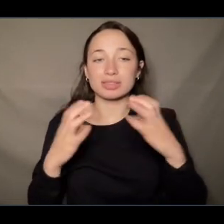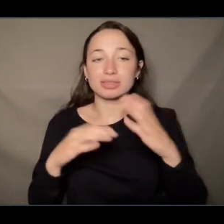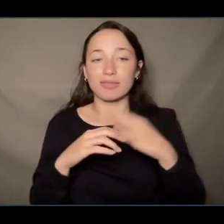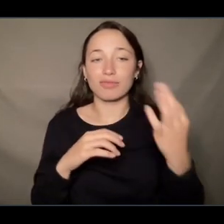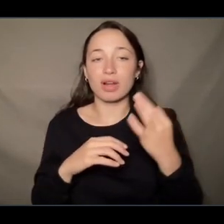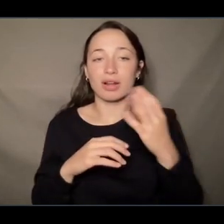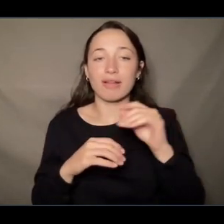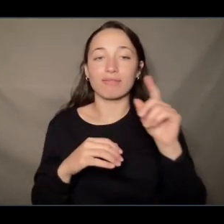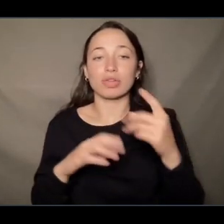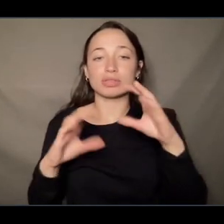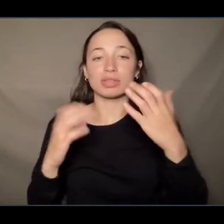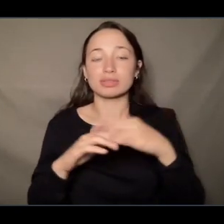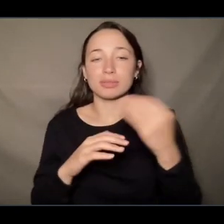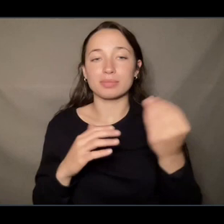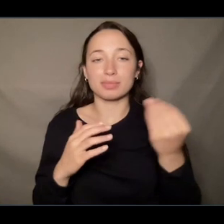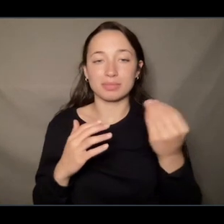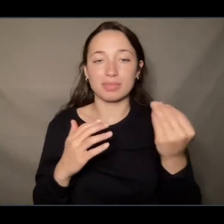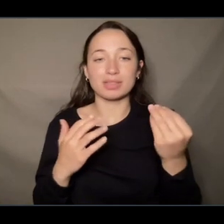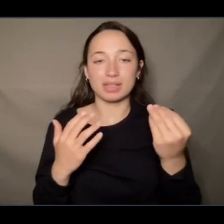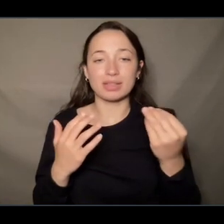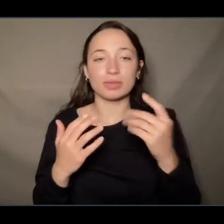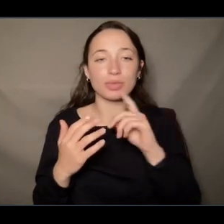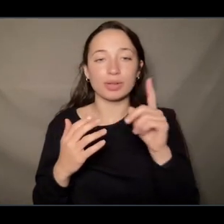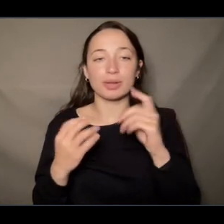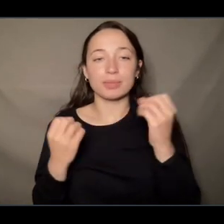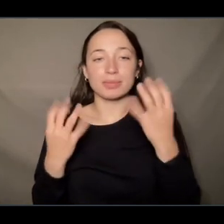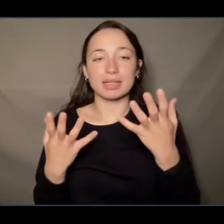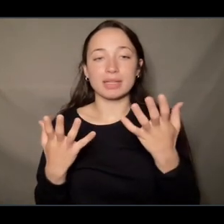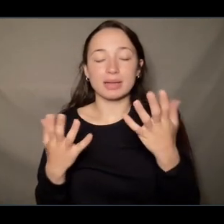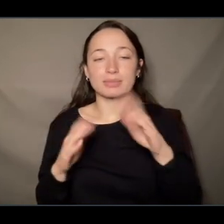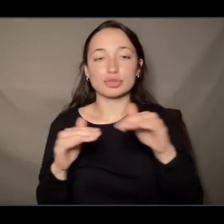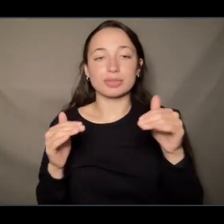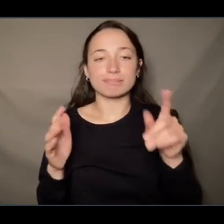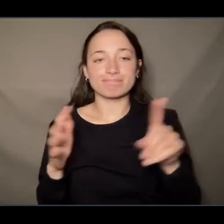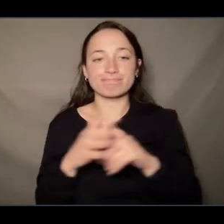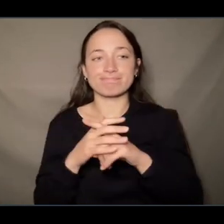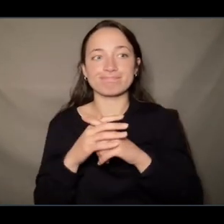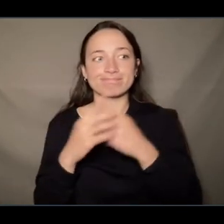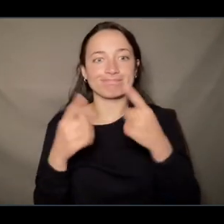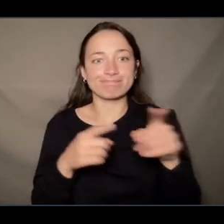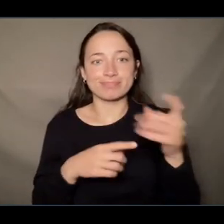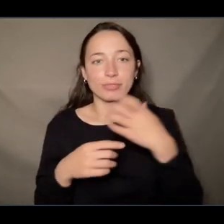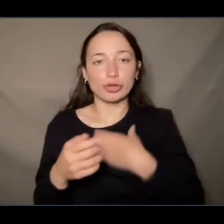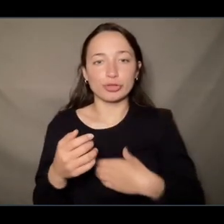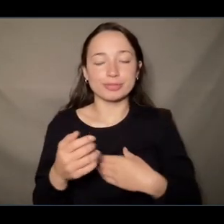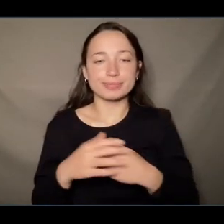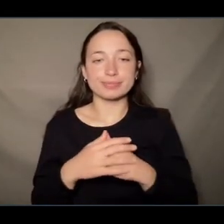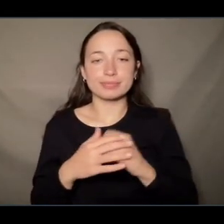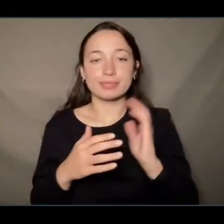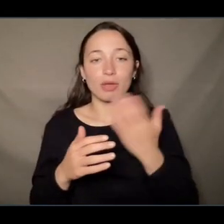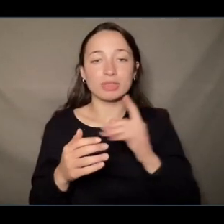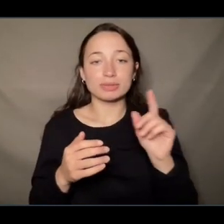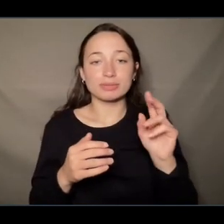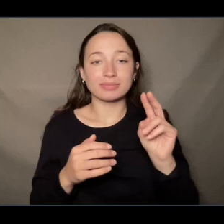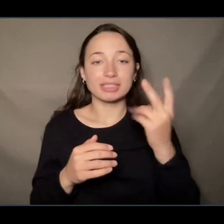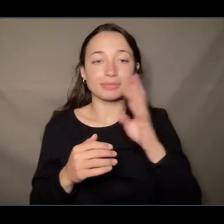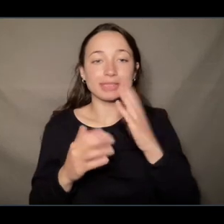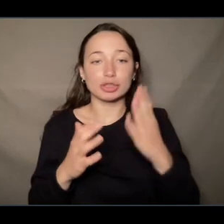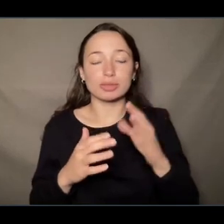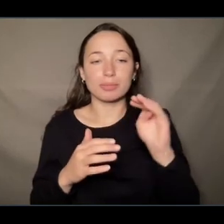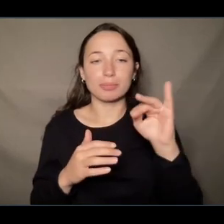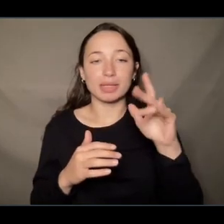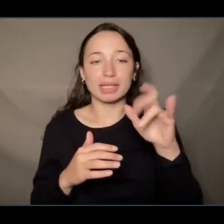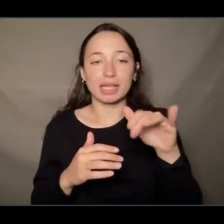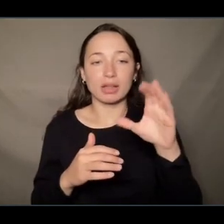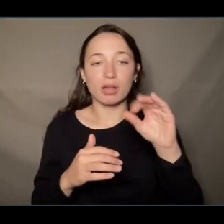last class on Friday and the first class on Monday, where many children end up going hungry. Our second speaker is Mickey Cockrell,